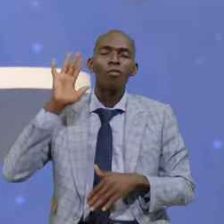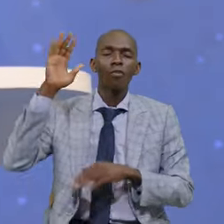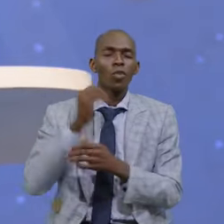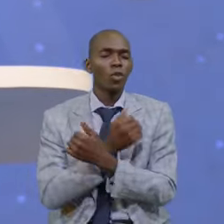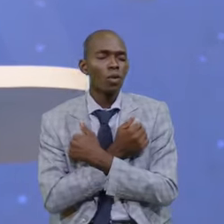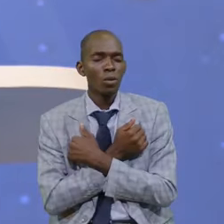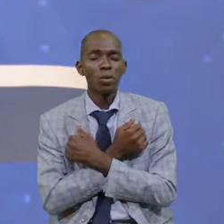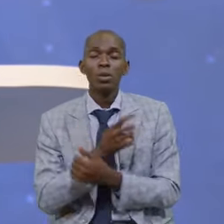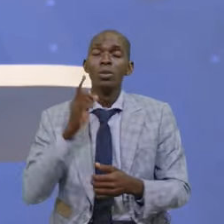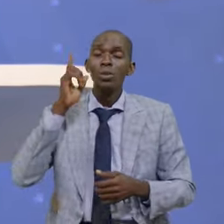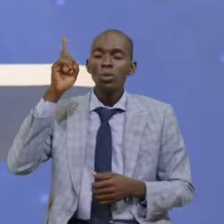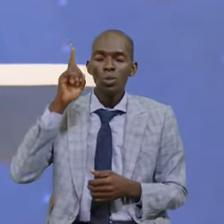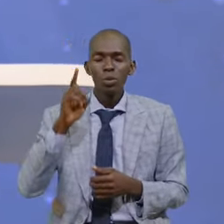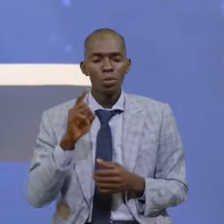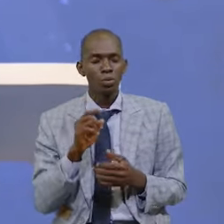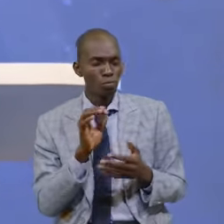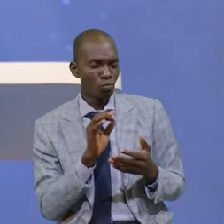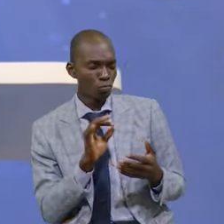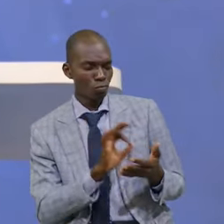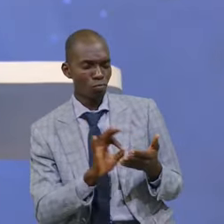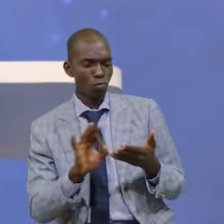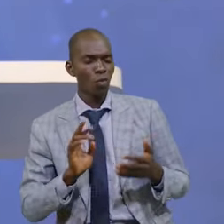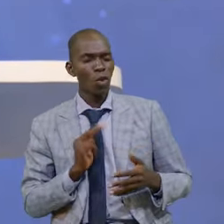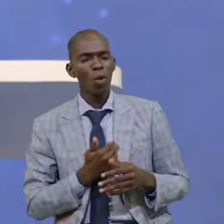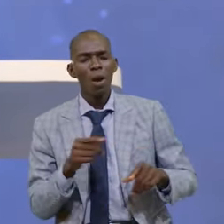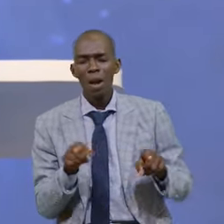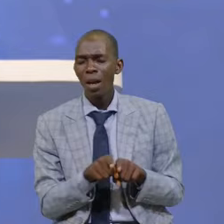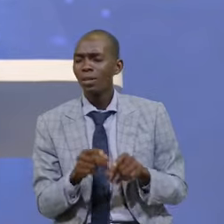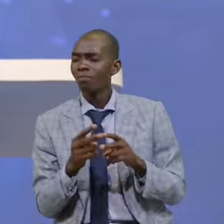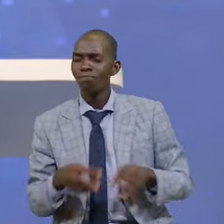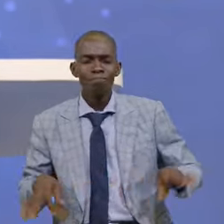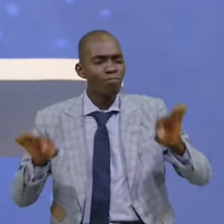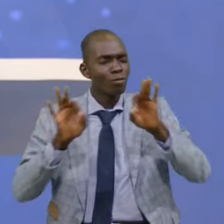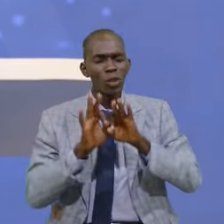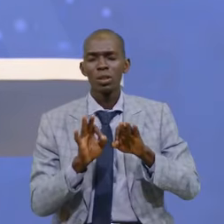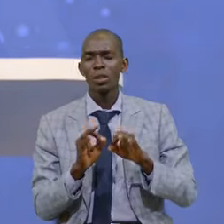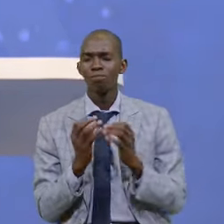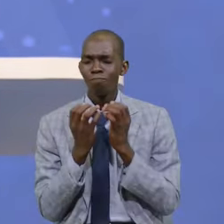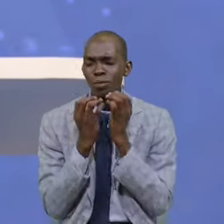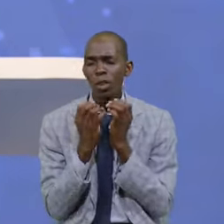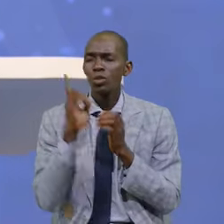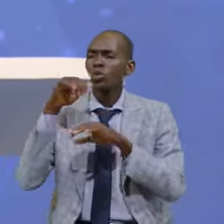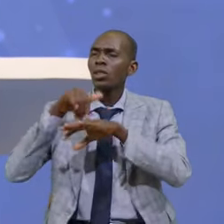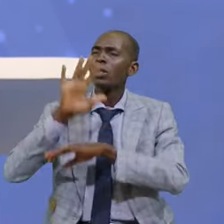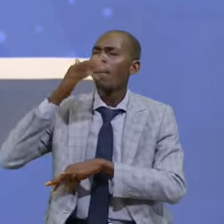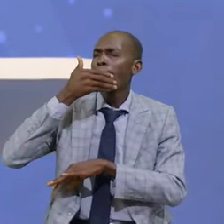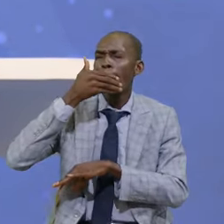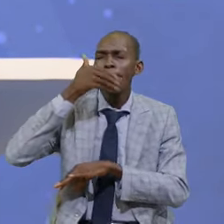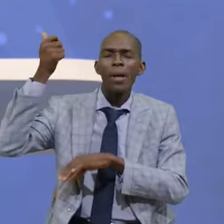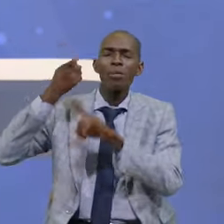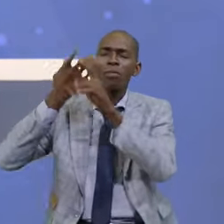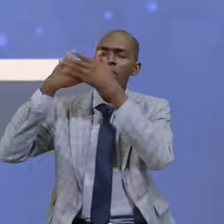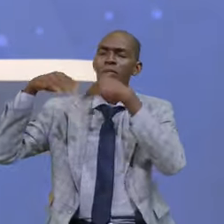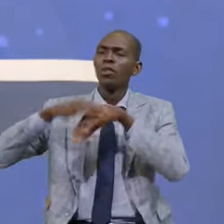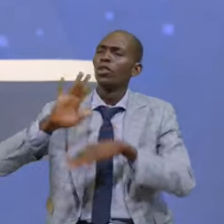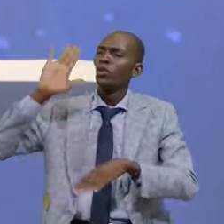us that were essential, were important, and you sent the best from heaven, your only begotten Son, and